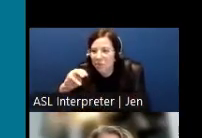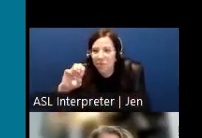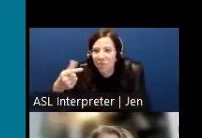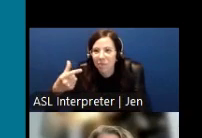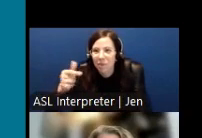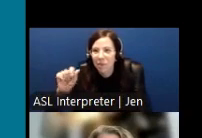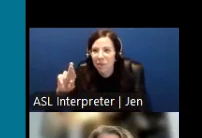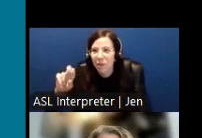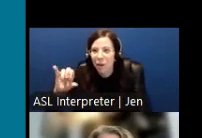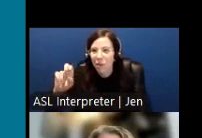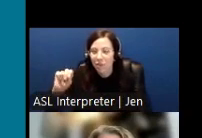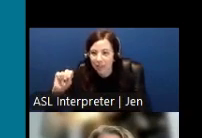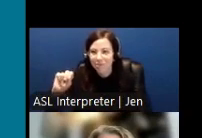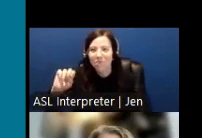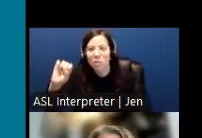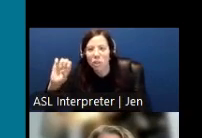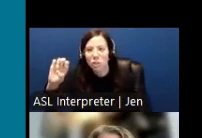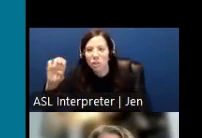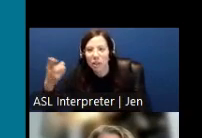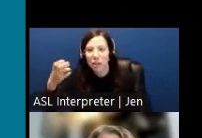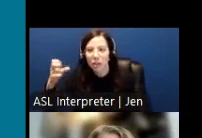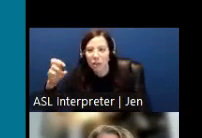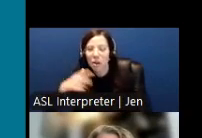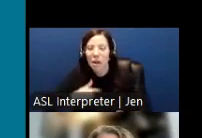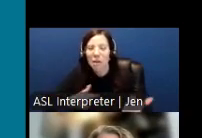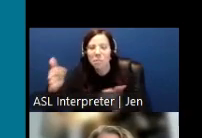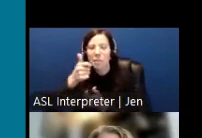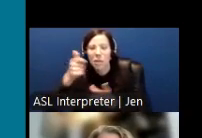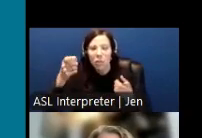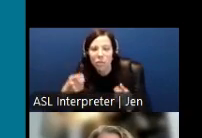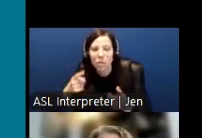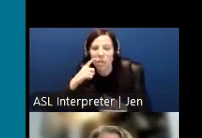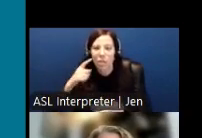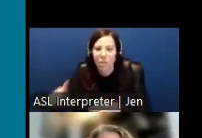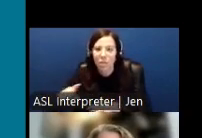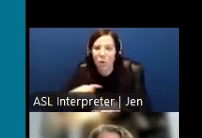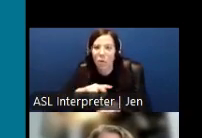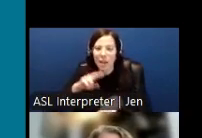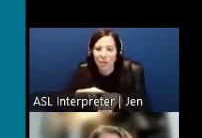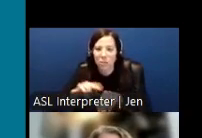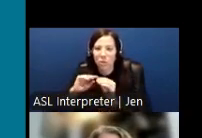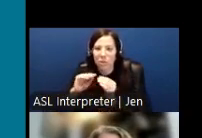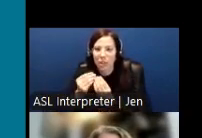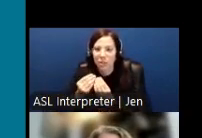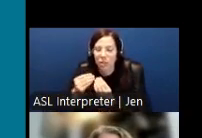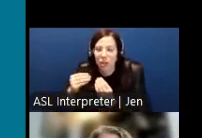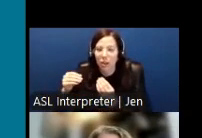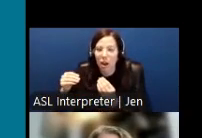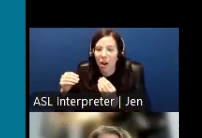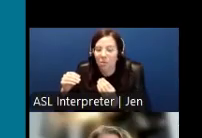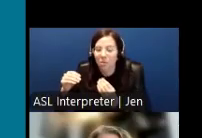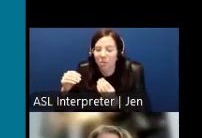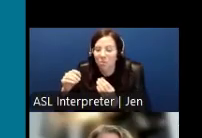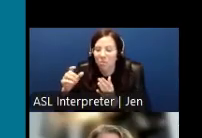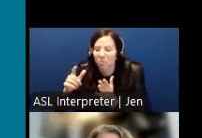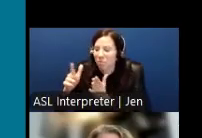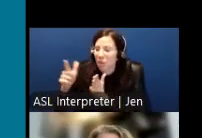are my pronouns, and I'm the executive director of the National Crime Victim Law Institute. And we are such